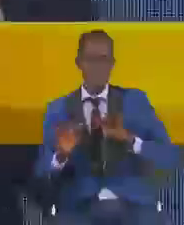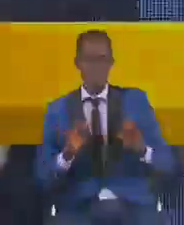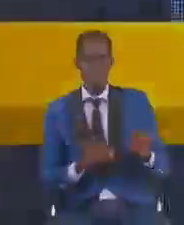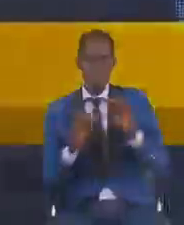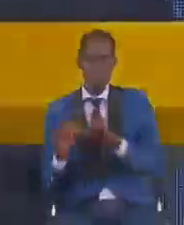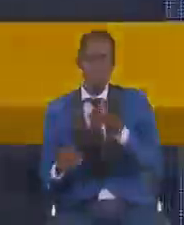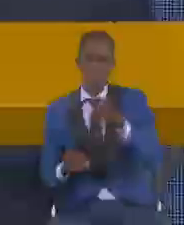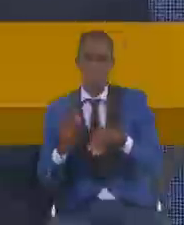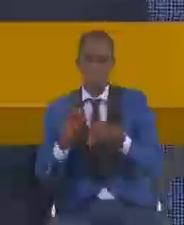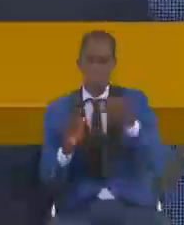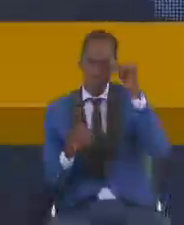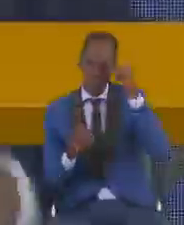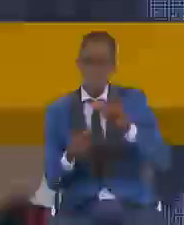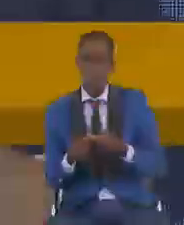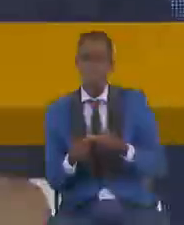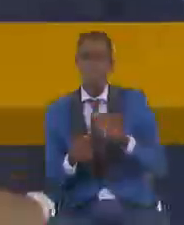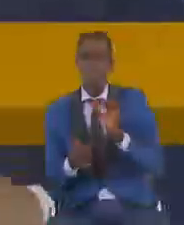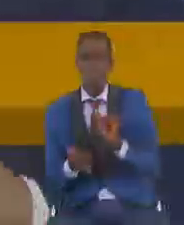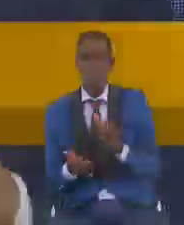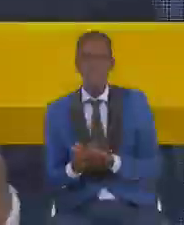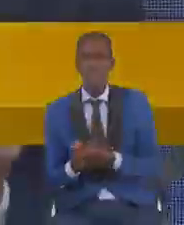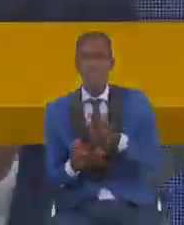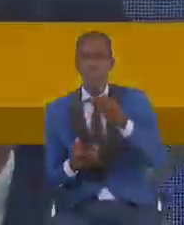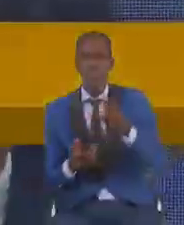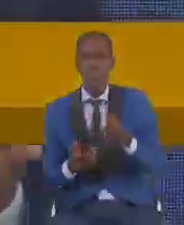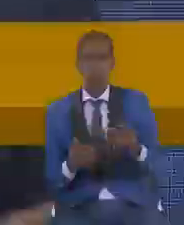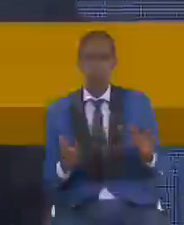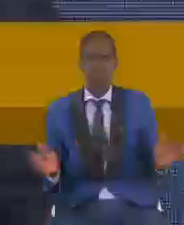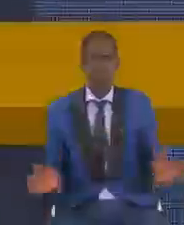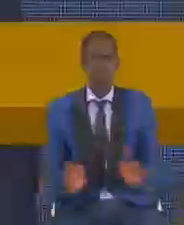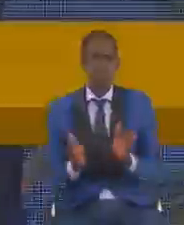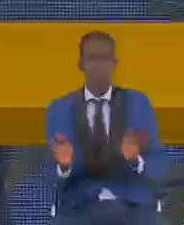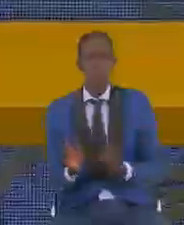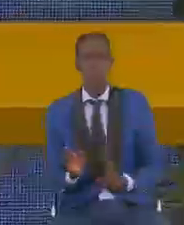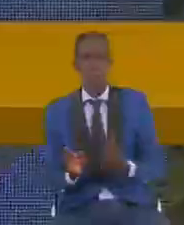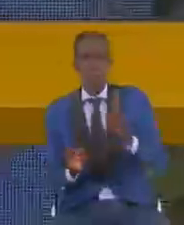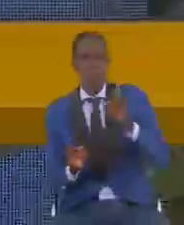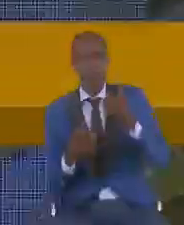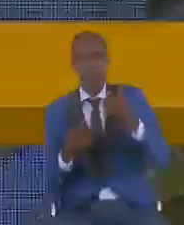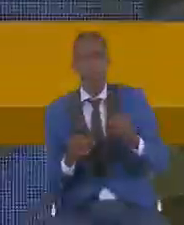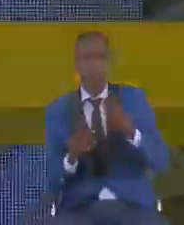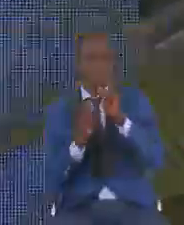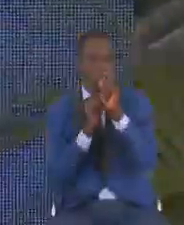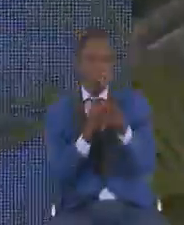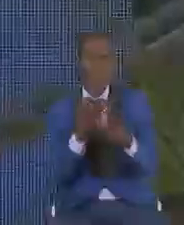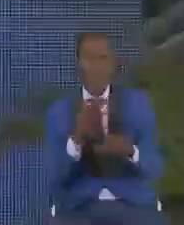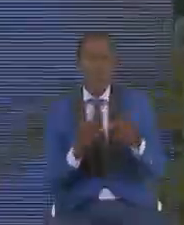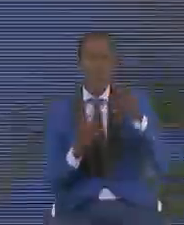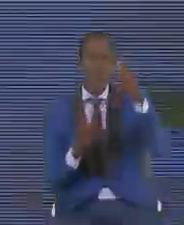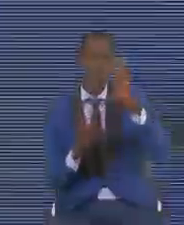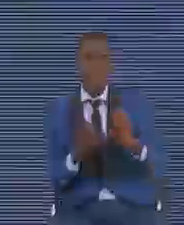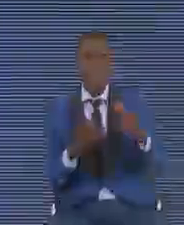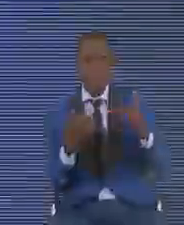in remembrance that thou stir up the gift of God. Now Paul